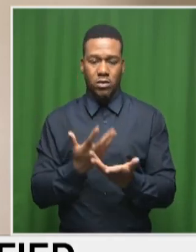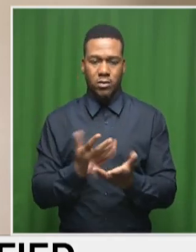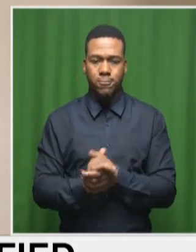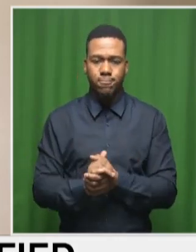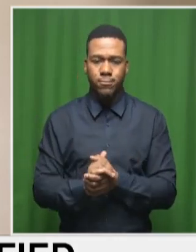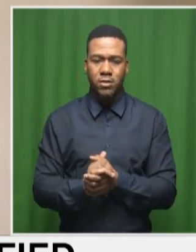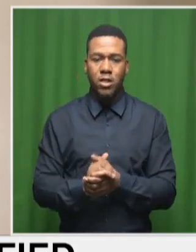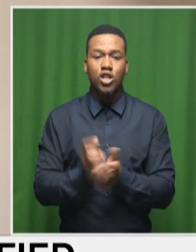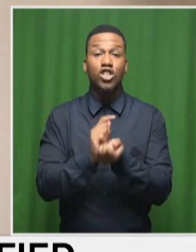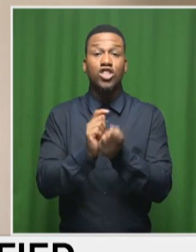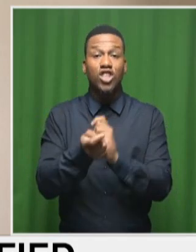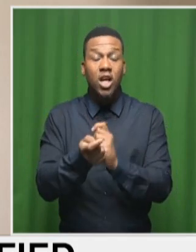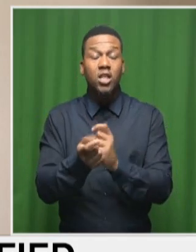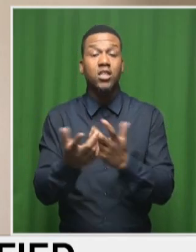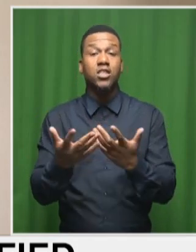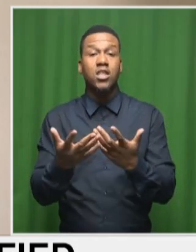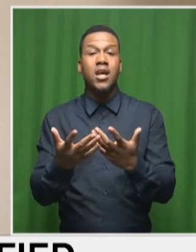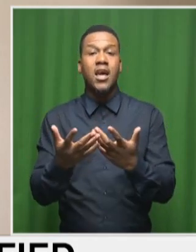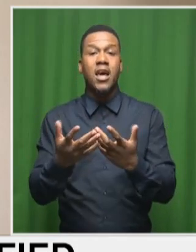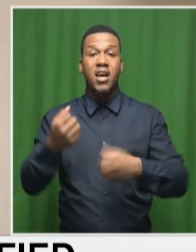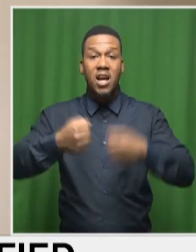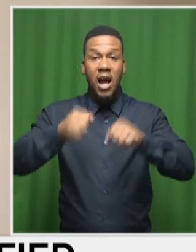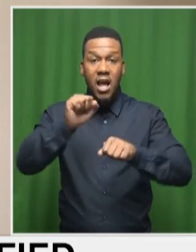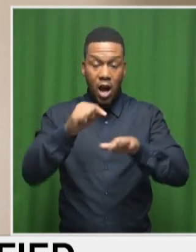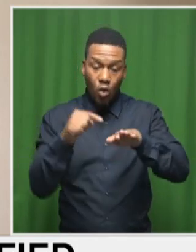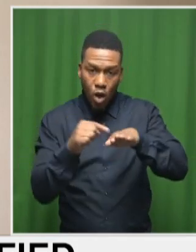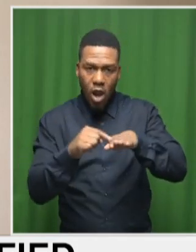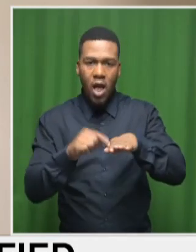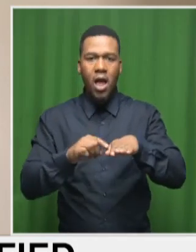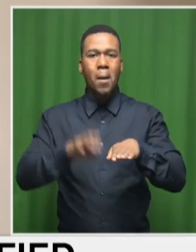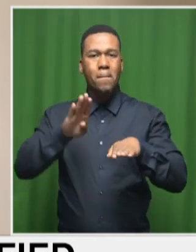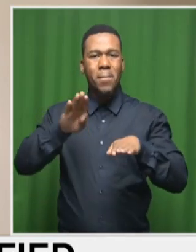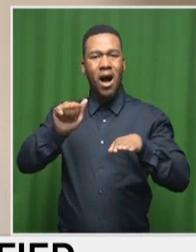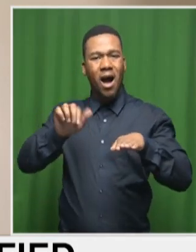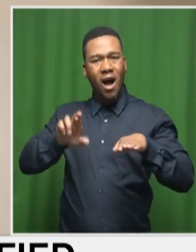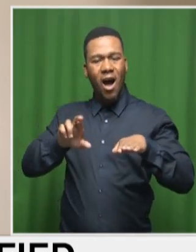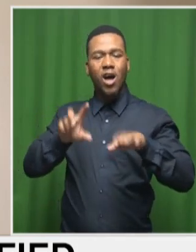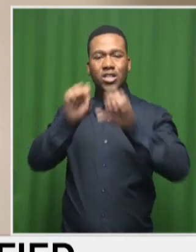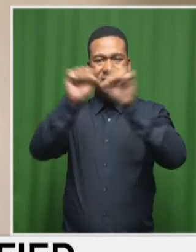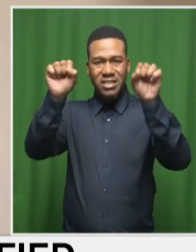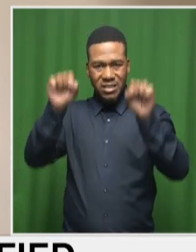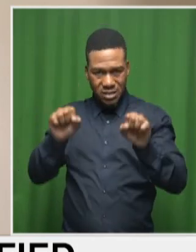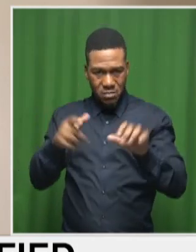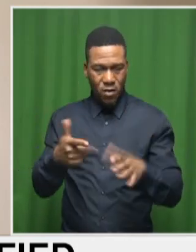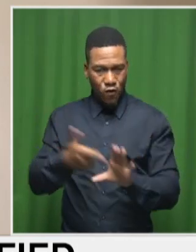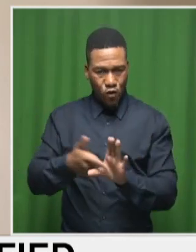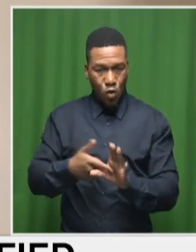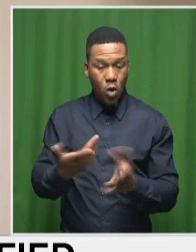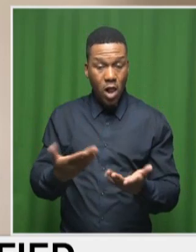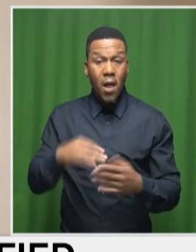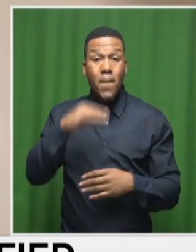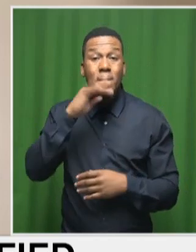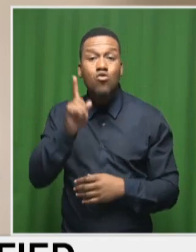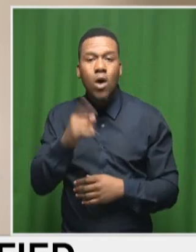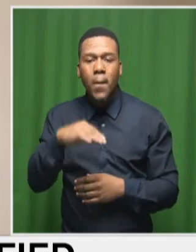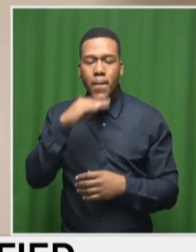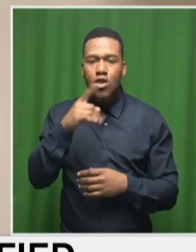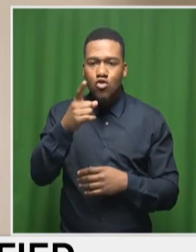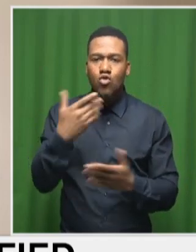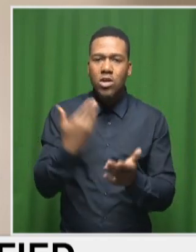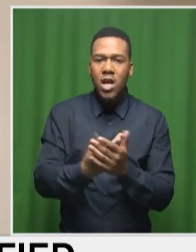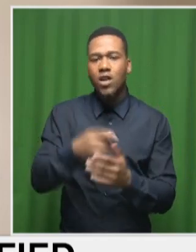turns your vehicle into a biofuel system. So what a biofuel system is it allows you to run both petrol